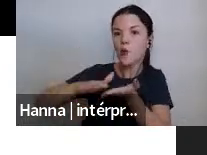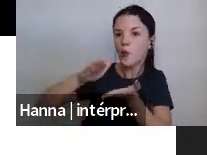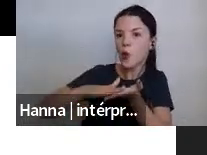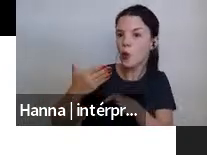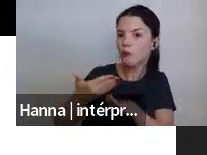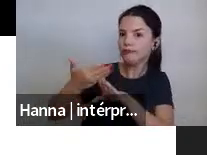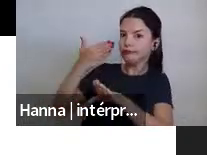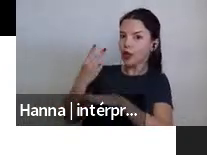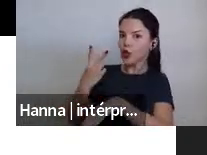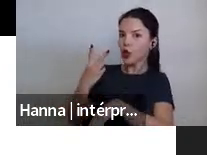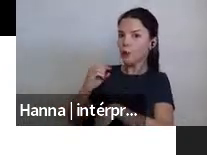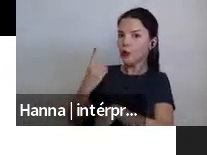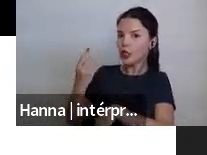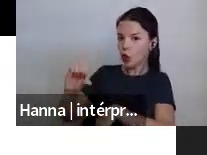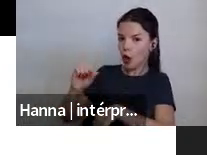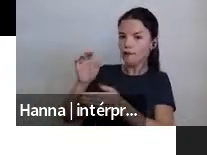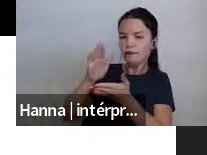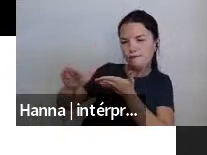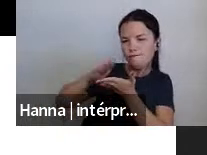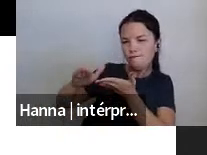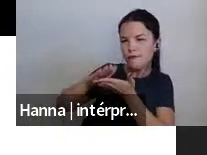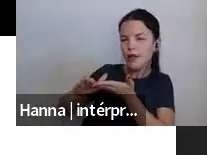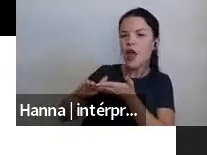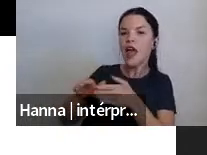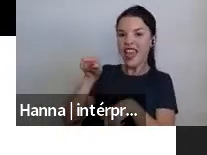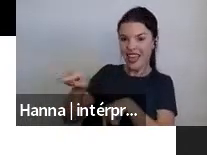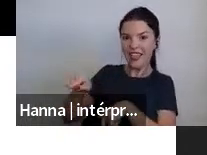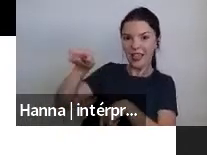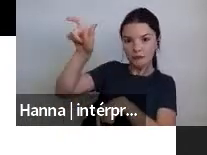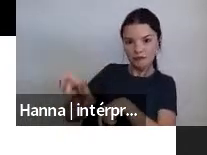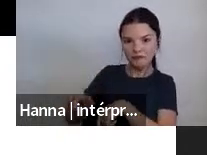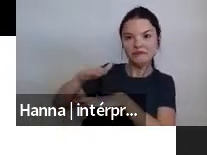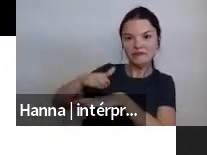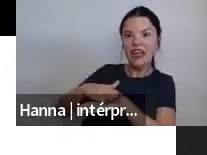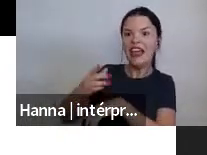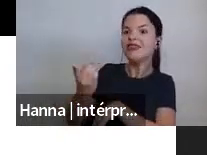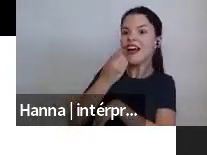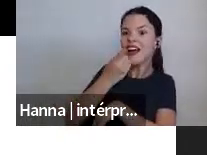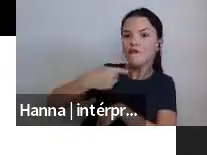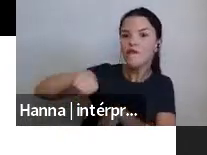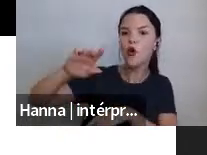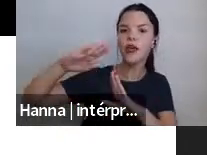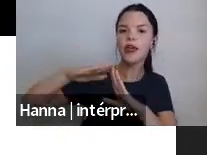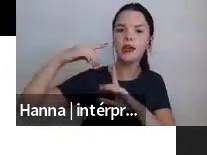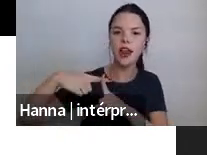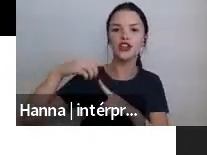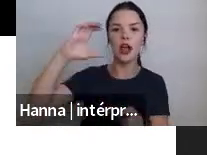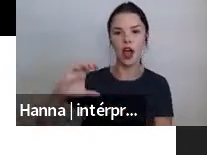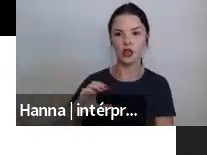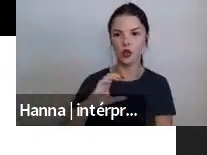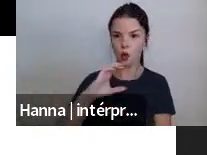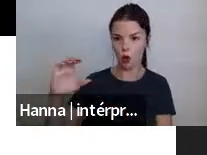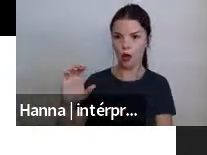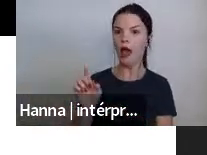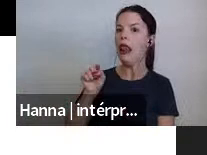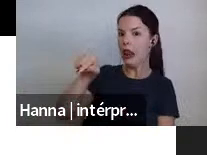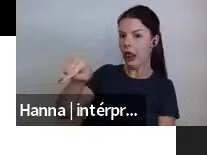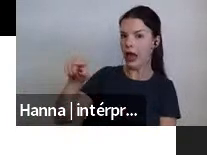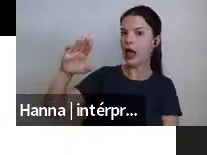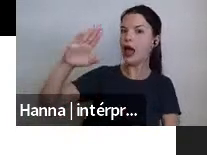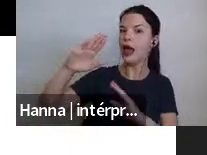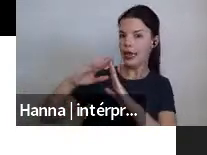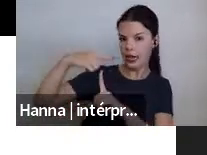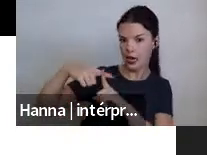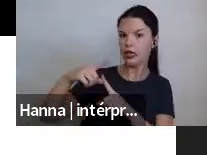2019. So basically, Diane went to a Catholic church where we know some